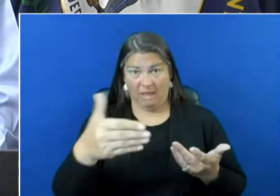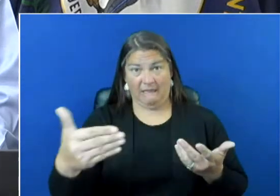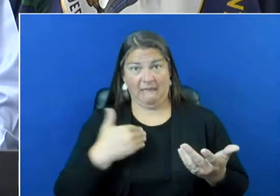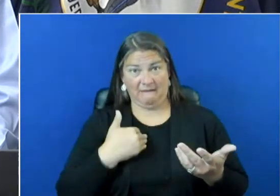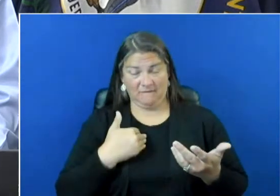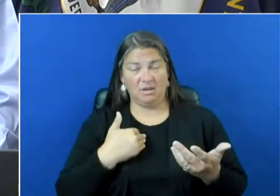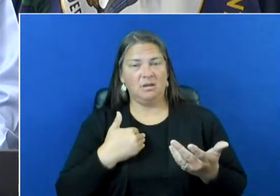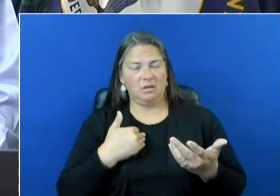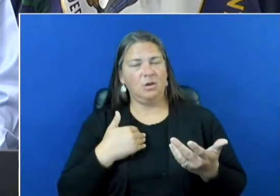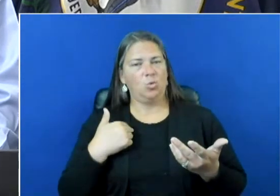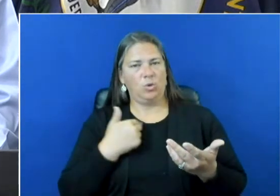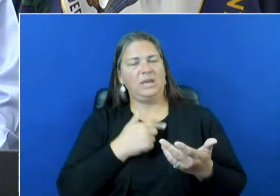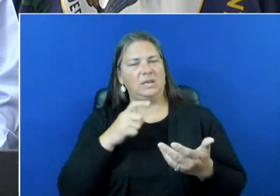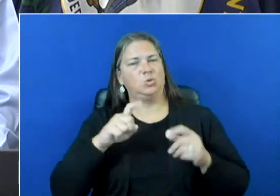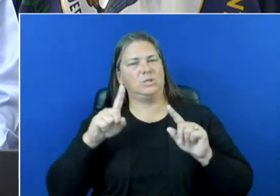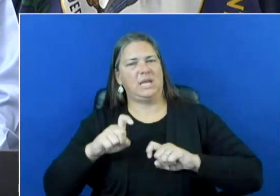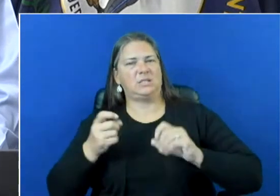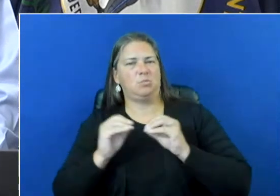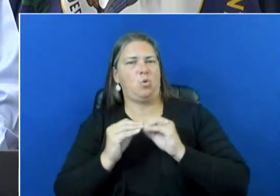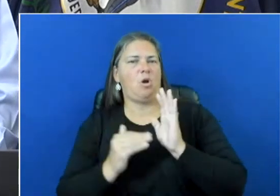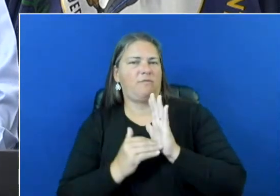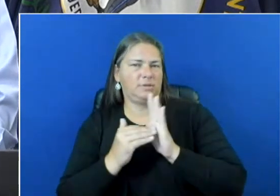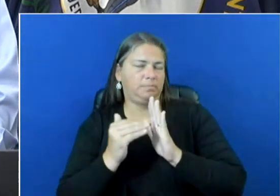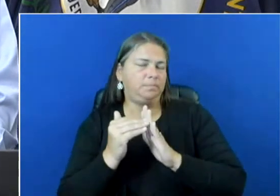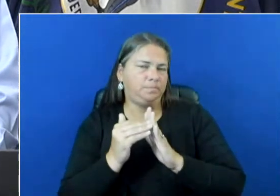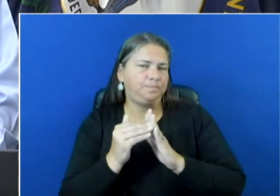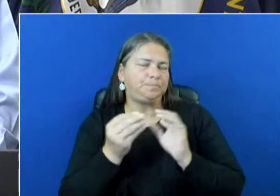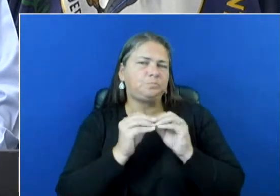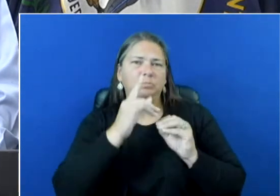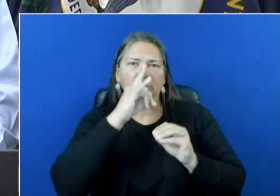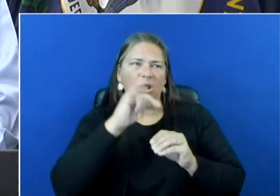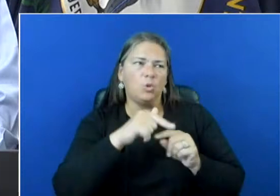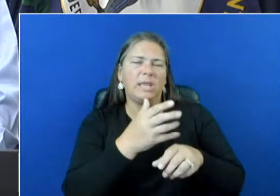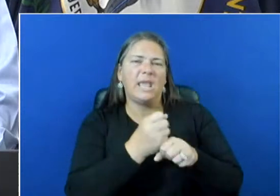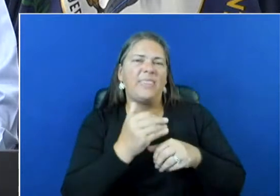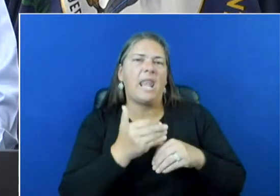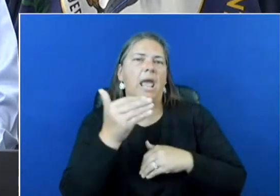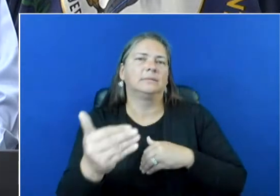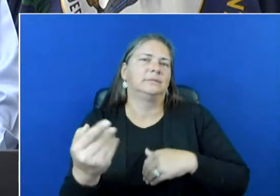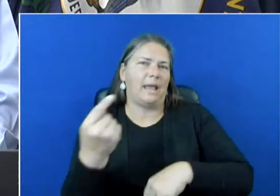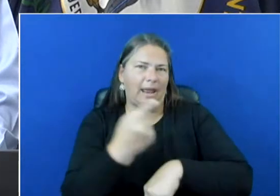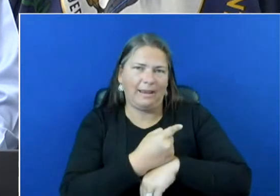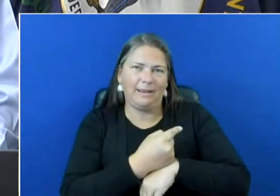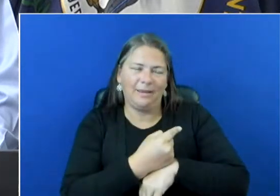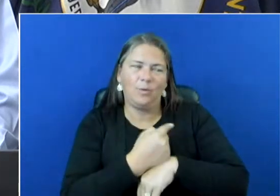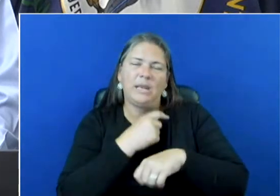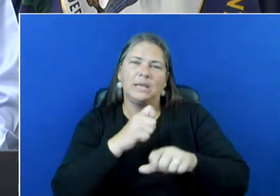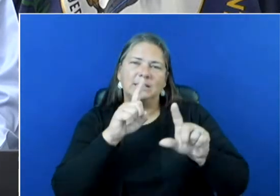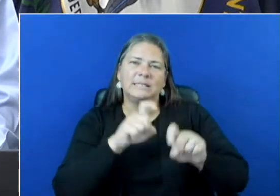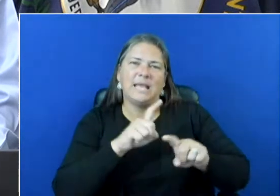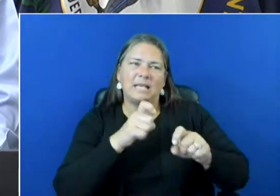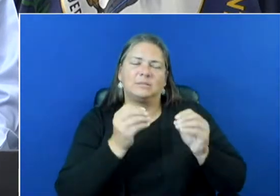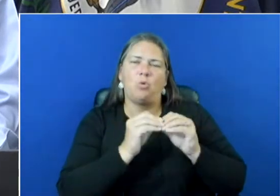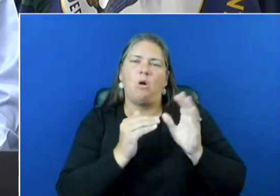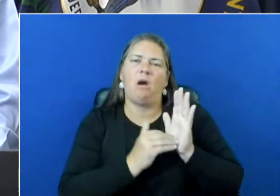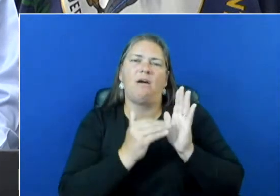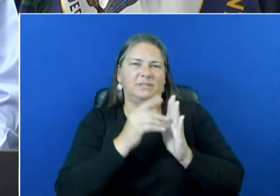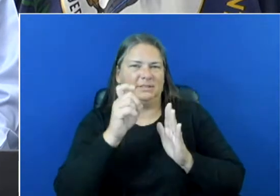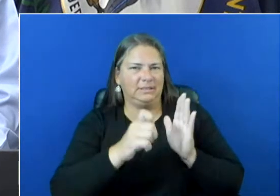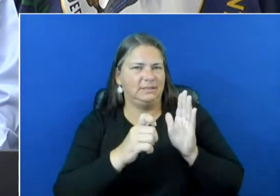to test for it more often. You're more likely to get it the next day, which means we need to test more often.